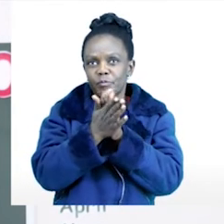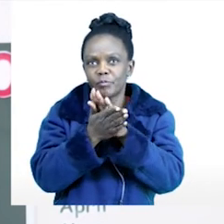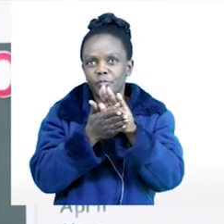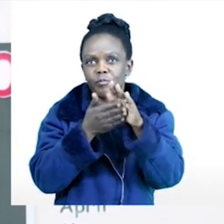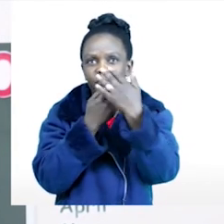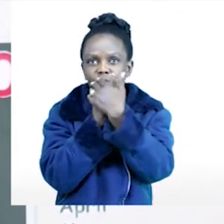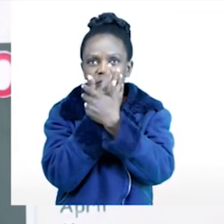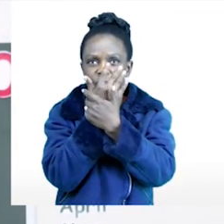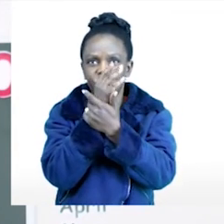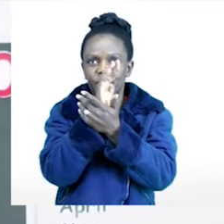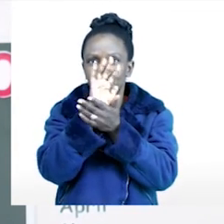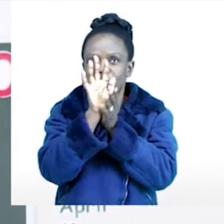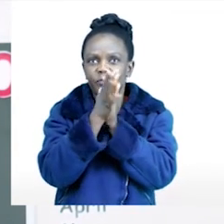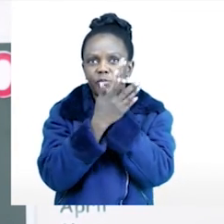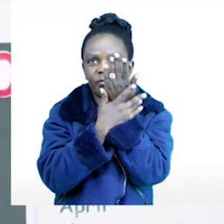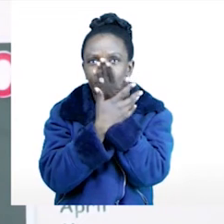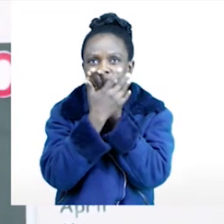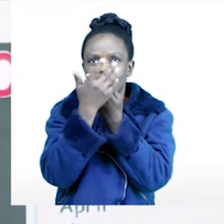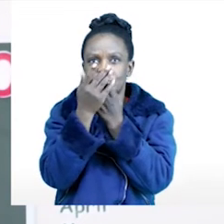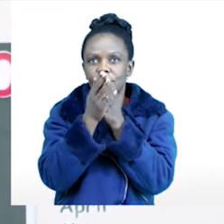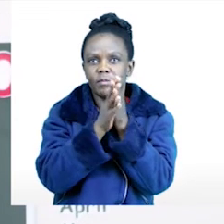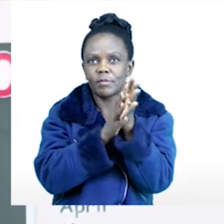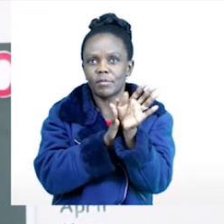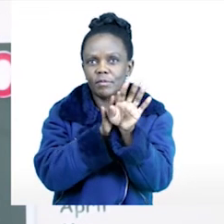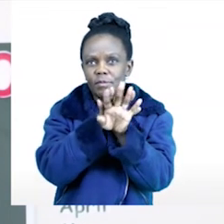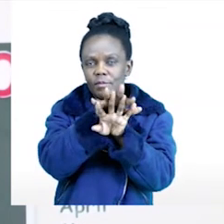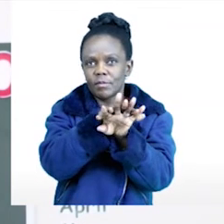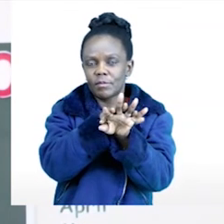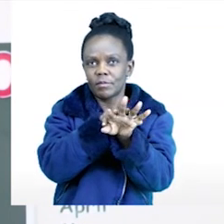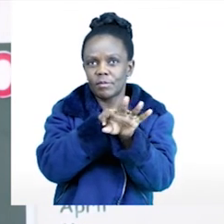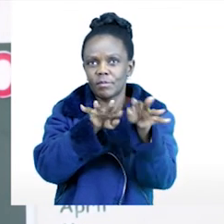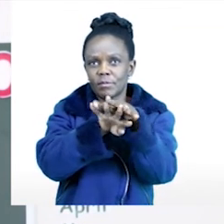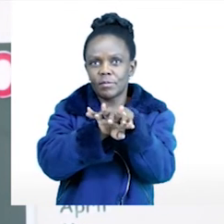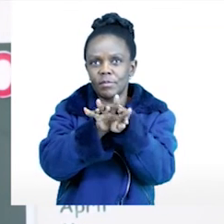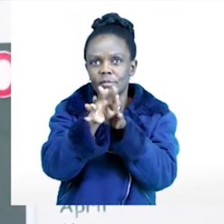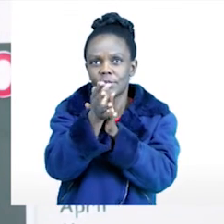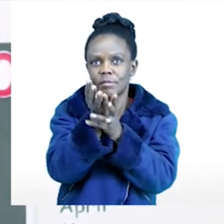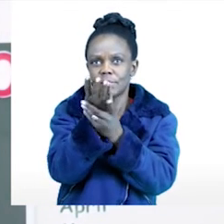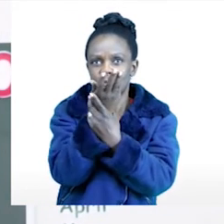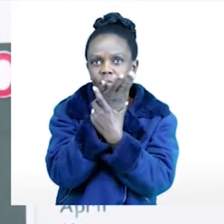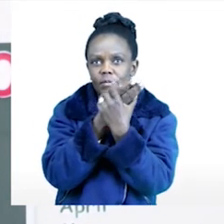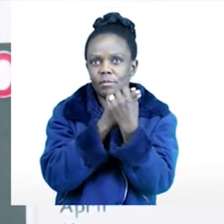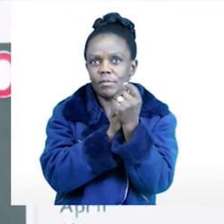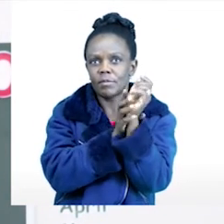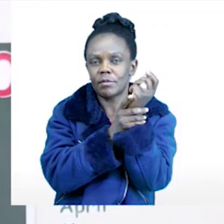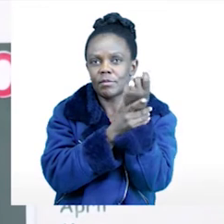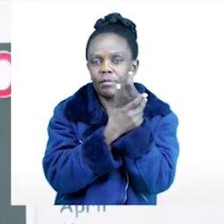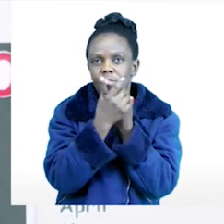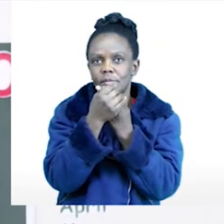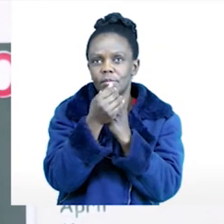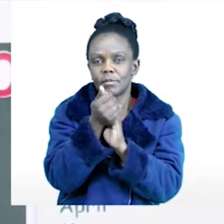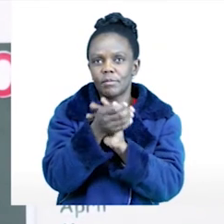go inside our hands, outside our hands, in between, round and round on our wrists as